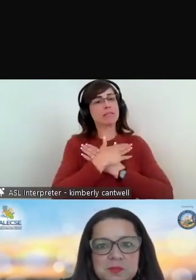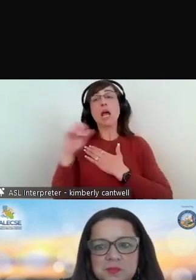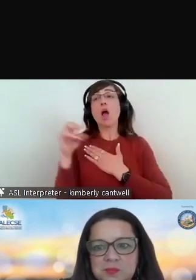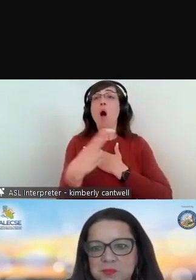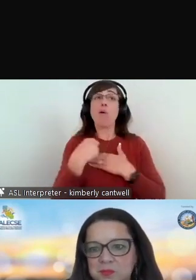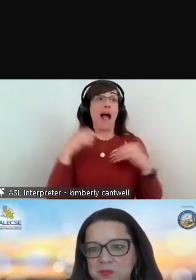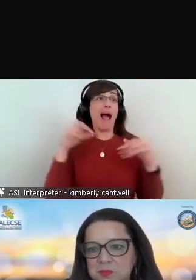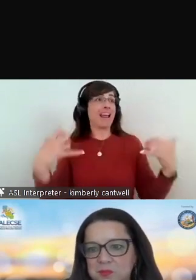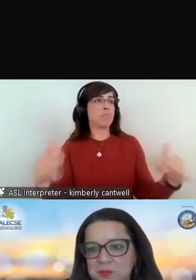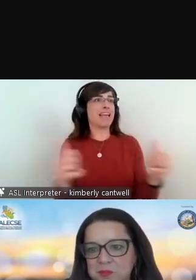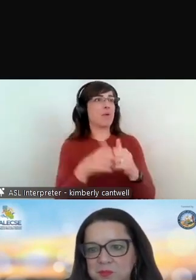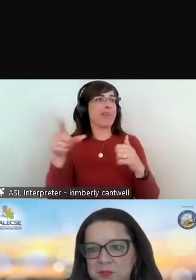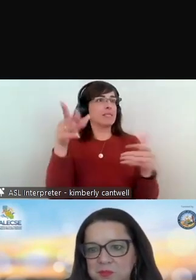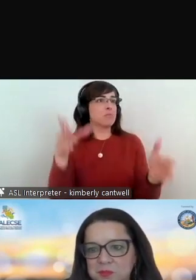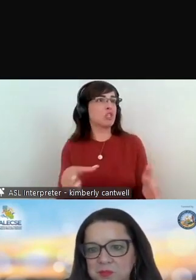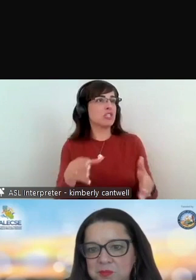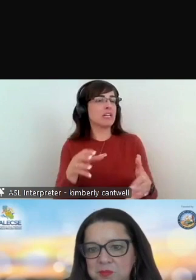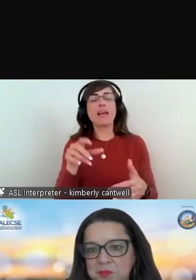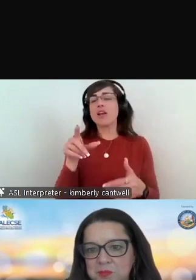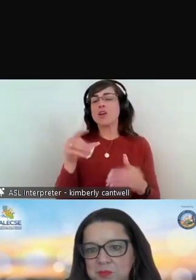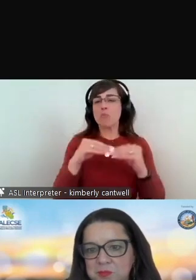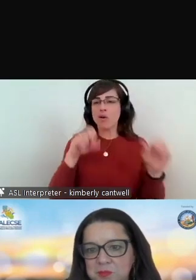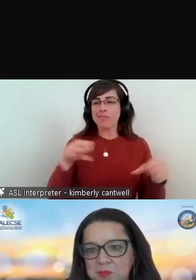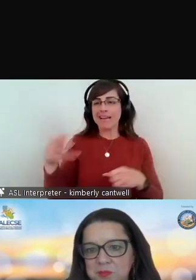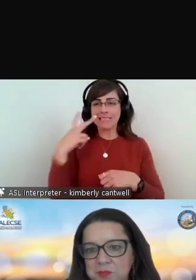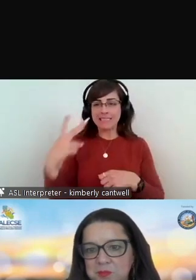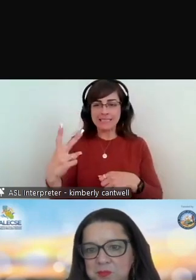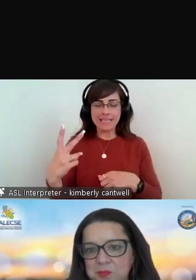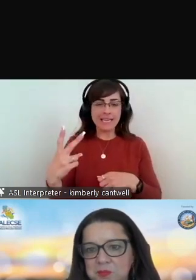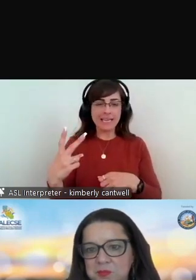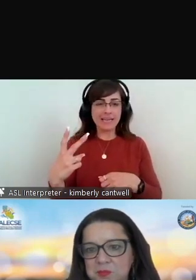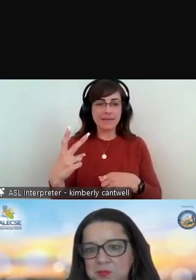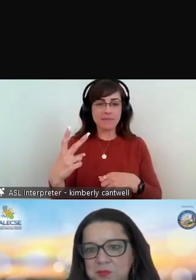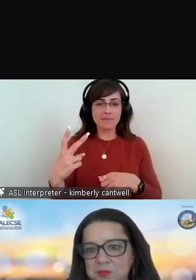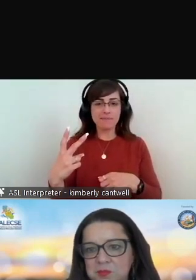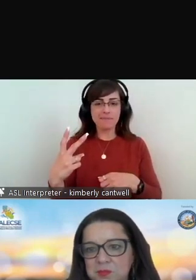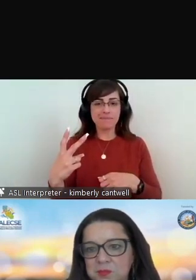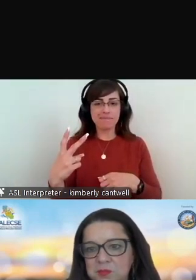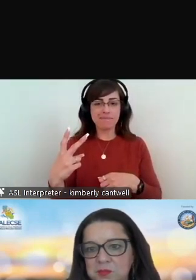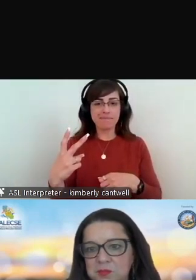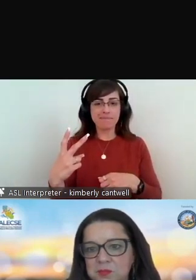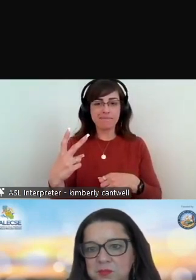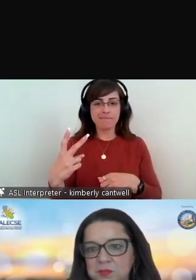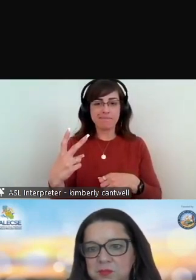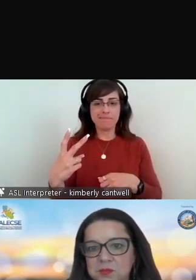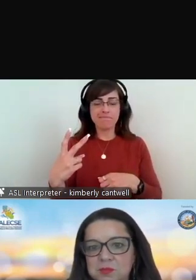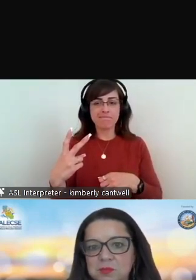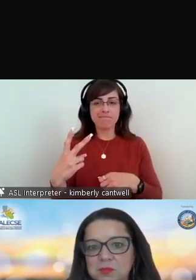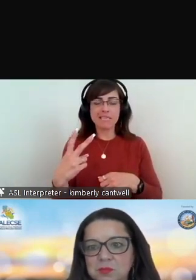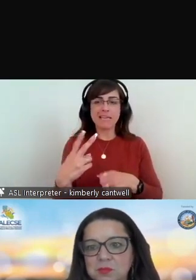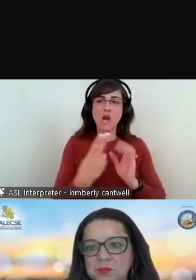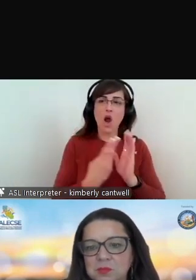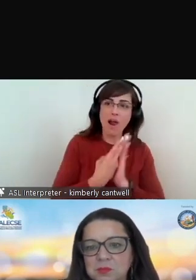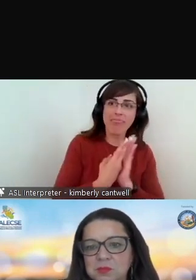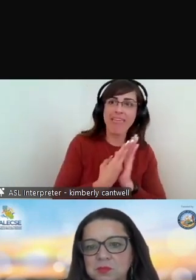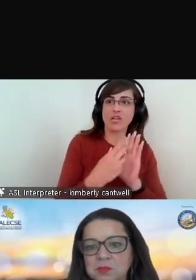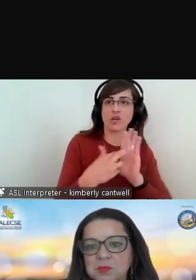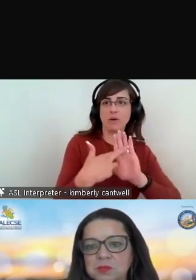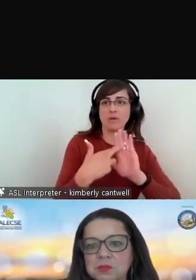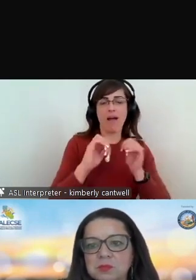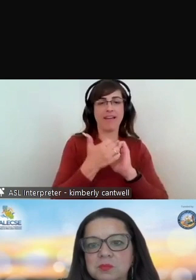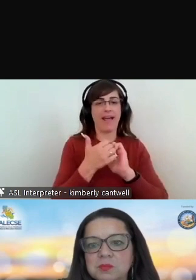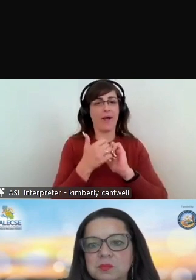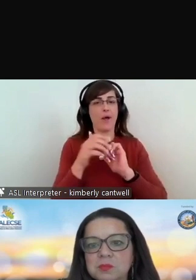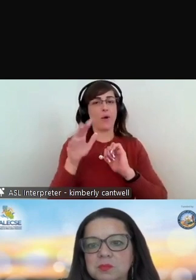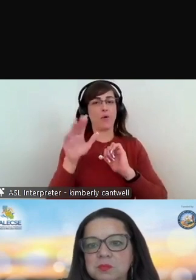I can play with this person. And you're more likely to see authentic, an authentic representation of how